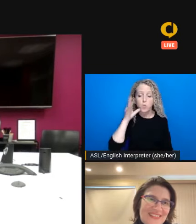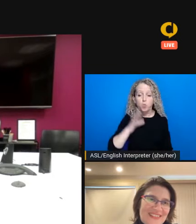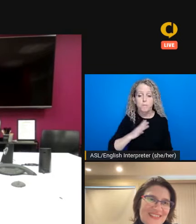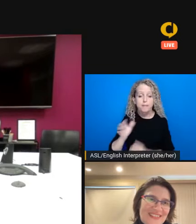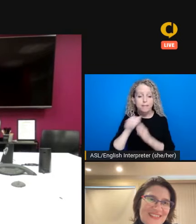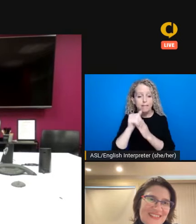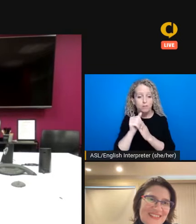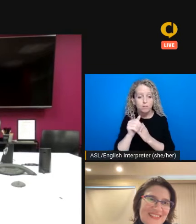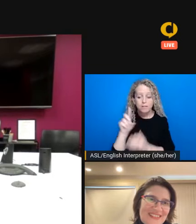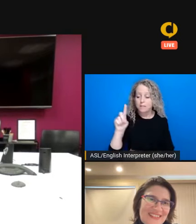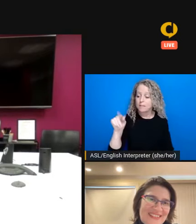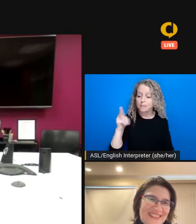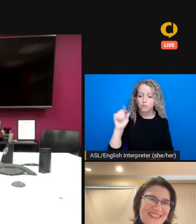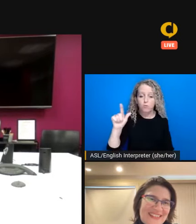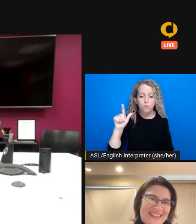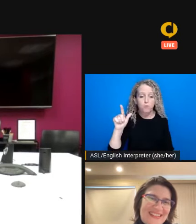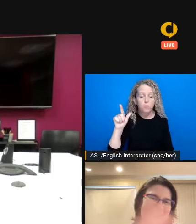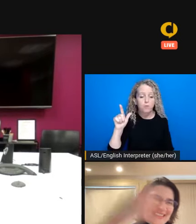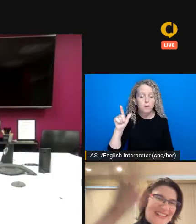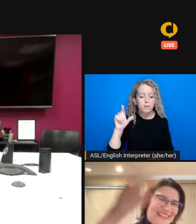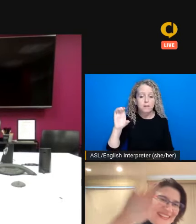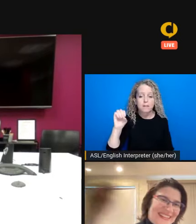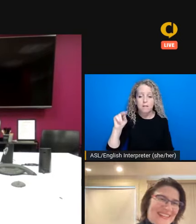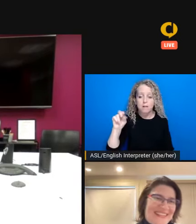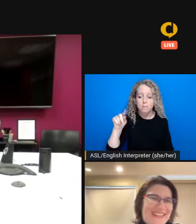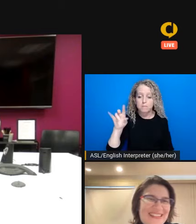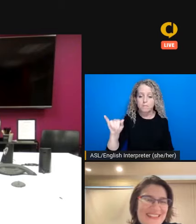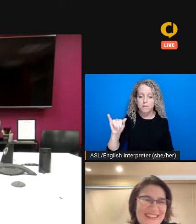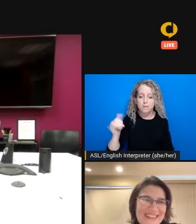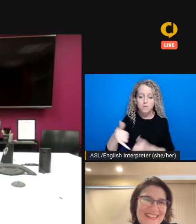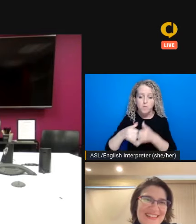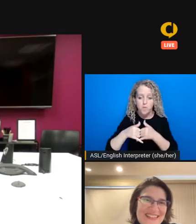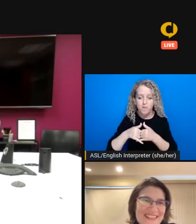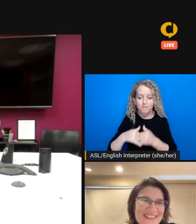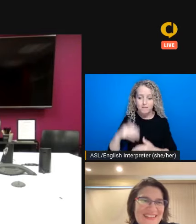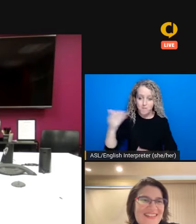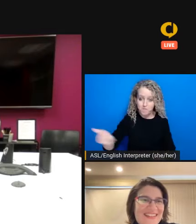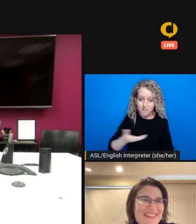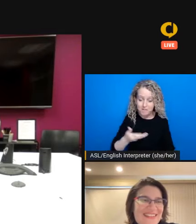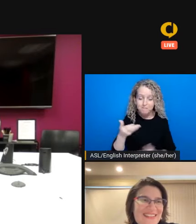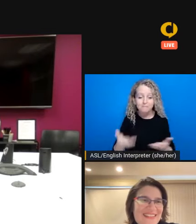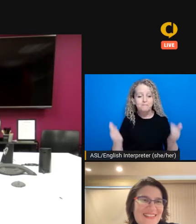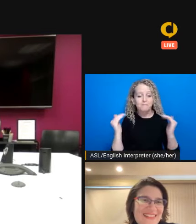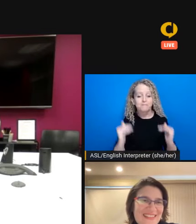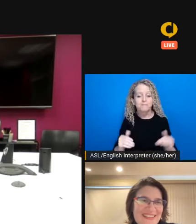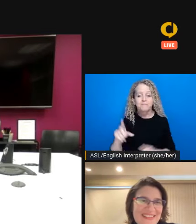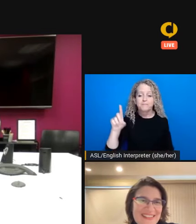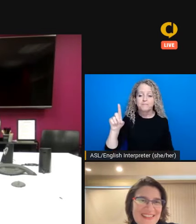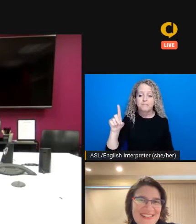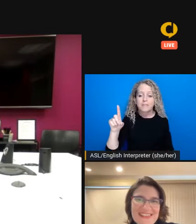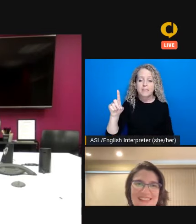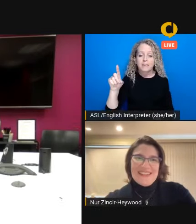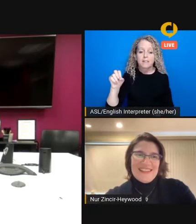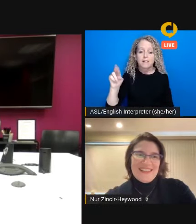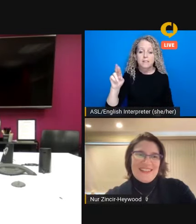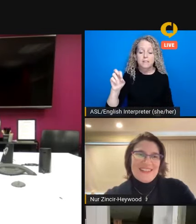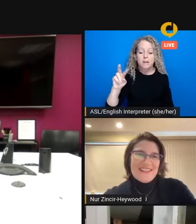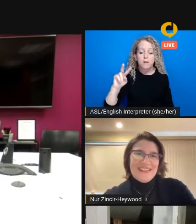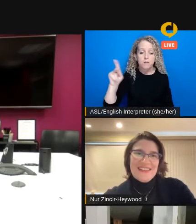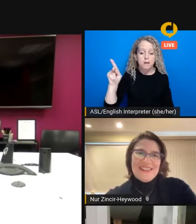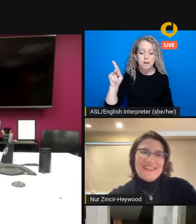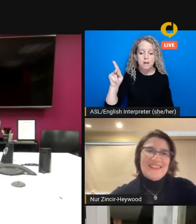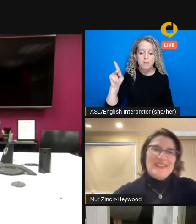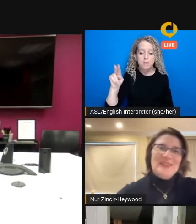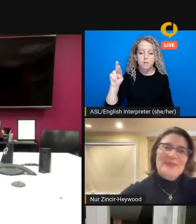Digital Economy Award. Welcome, Nur. So next up, we have Dr. Derek Riley. Derek is an